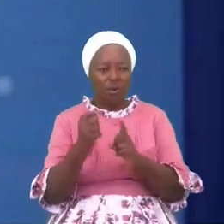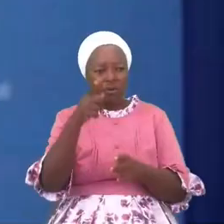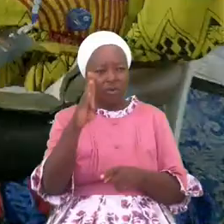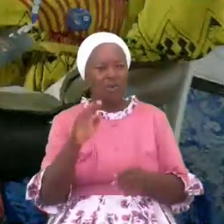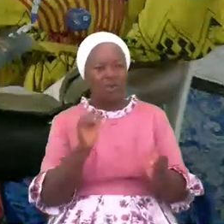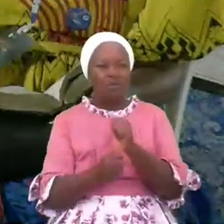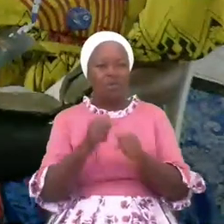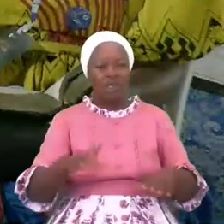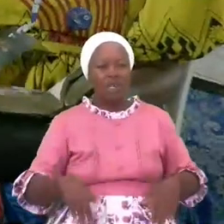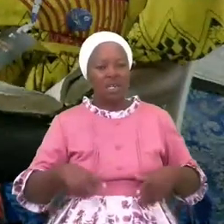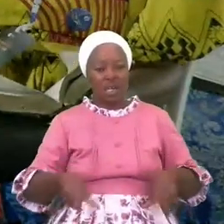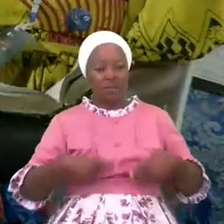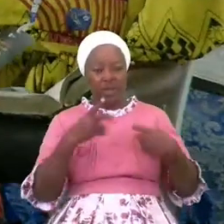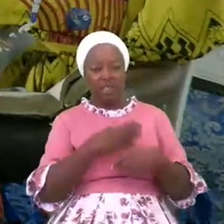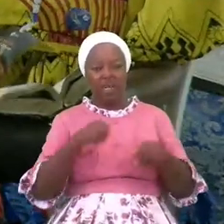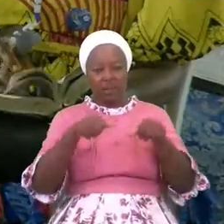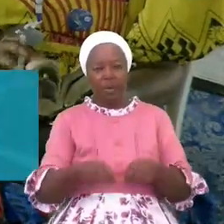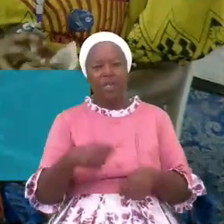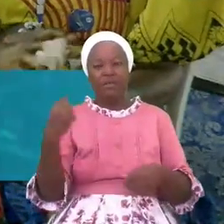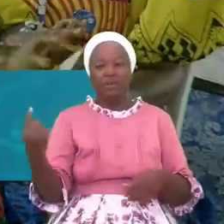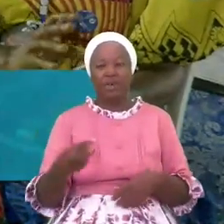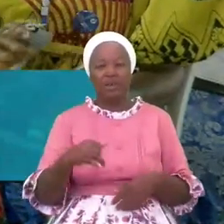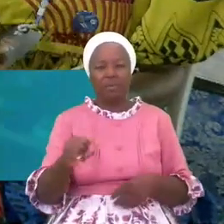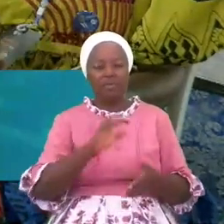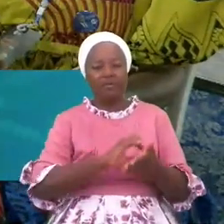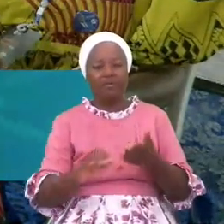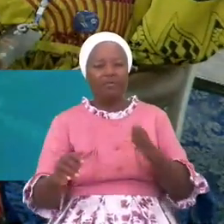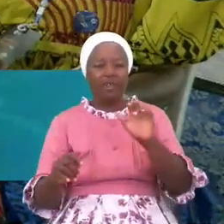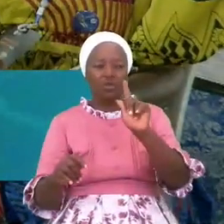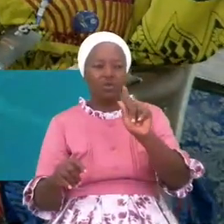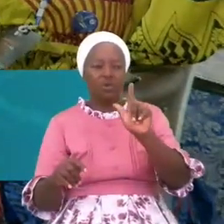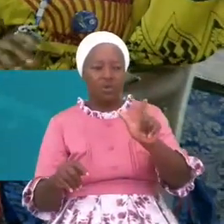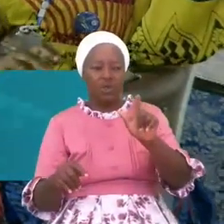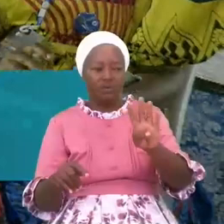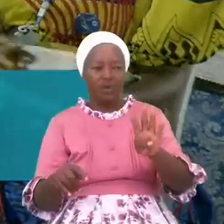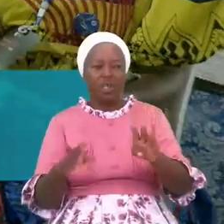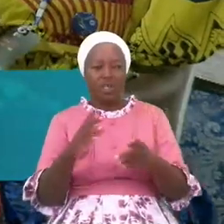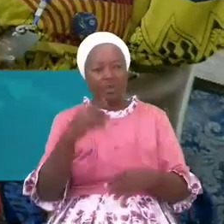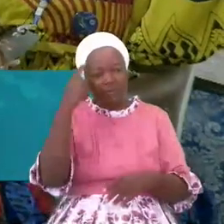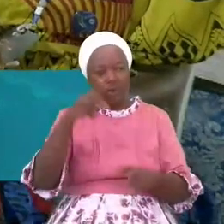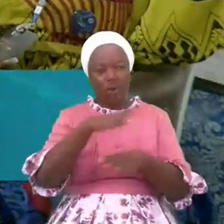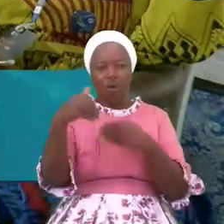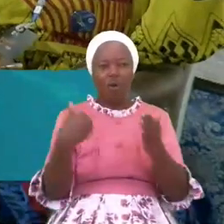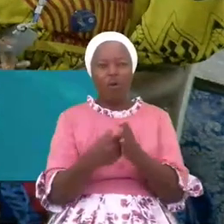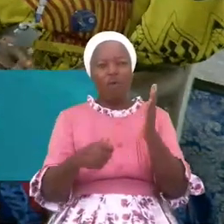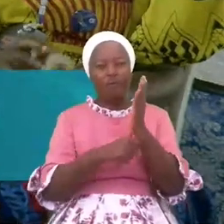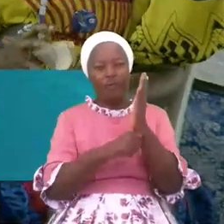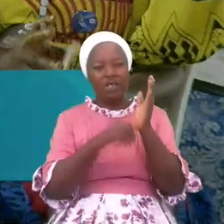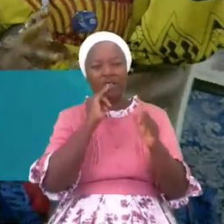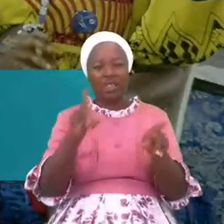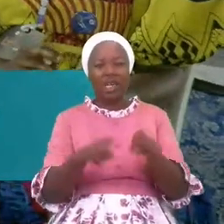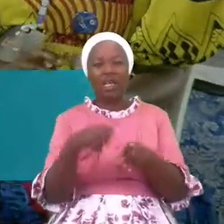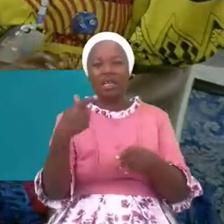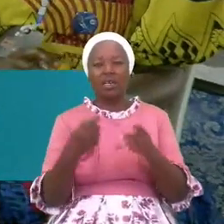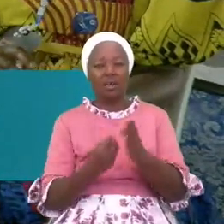it says, for all flesh is as grass. That's what Isaiah said. That's what the Holy Ghost through Peter is